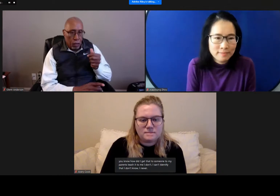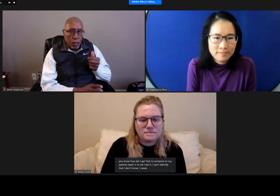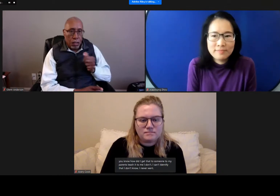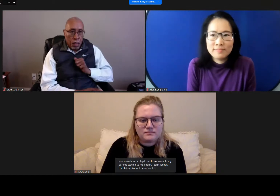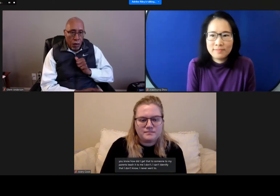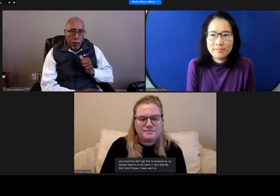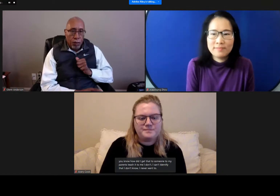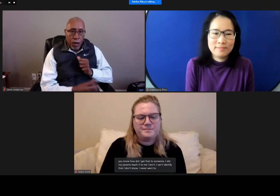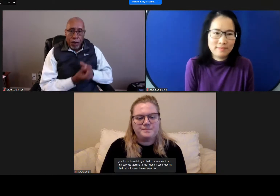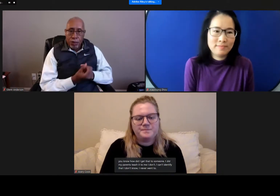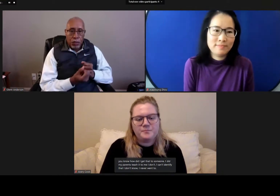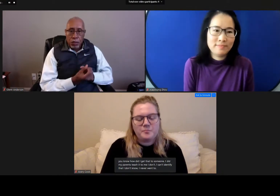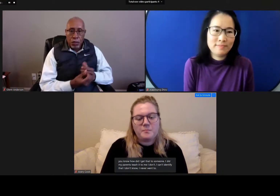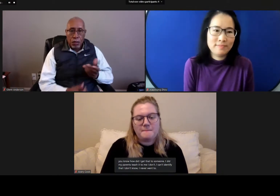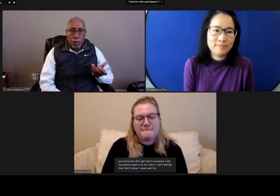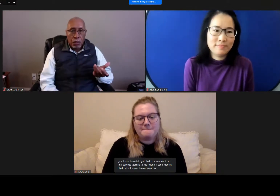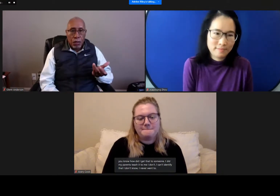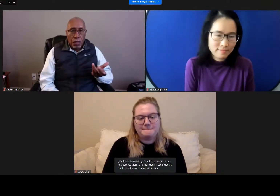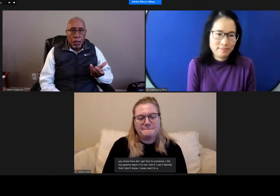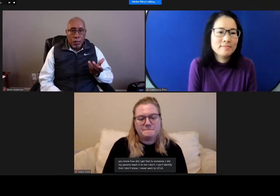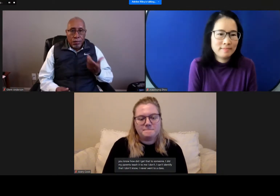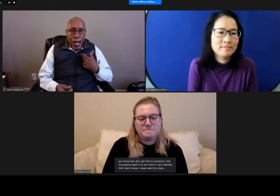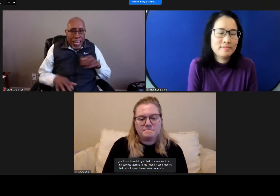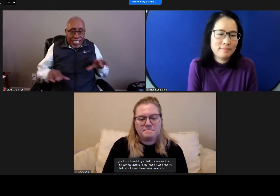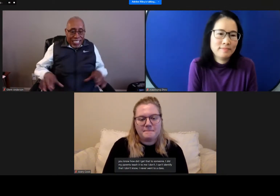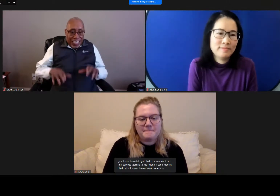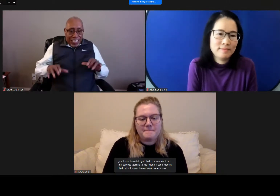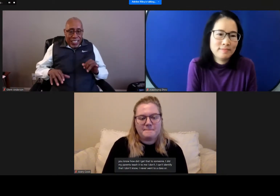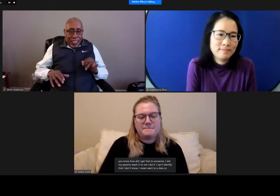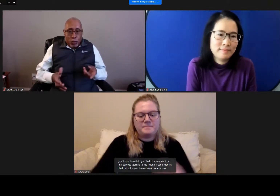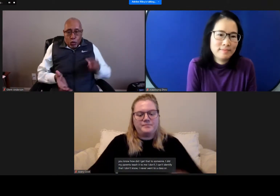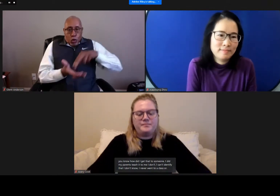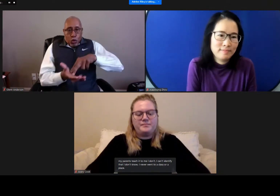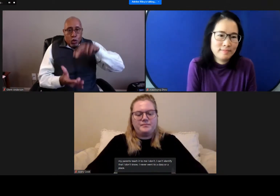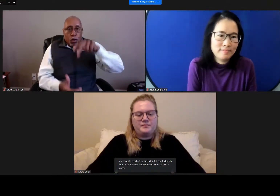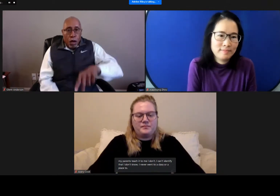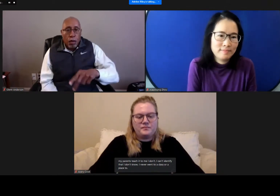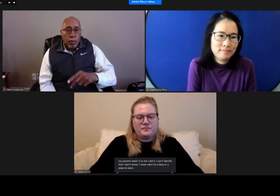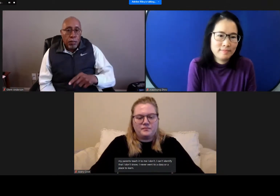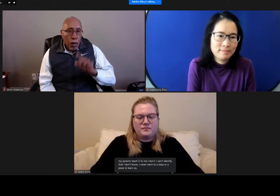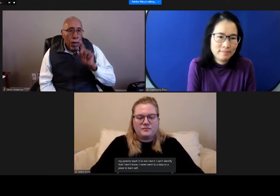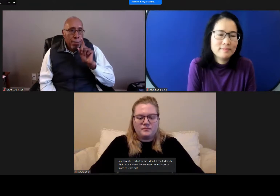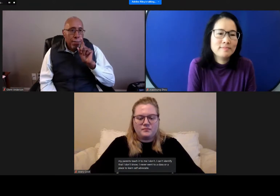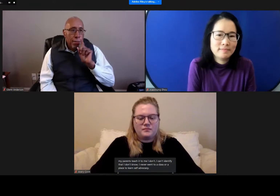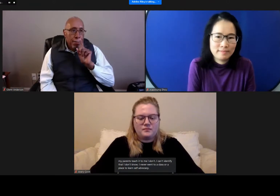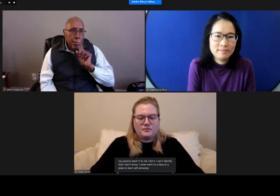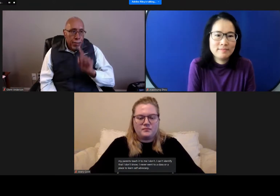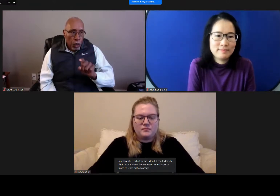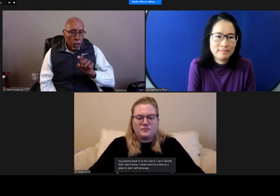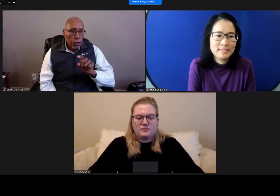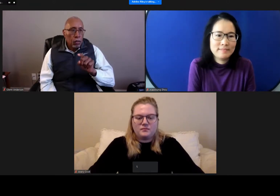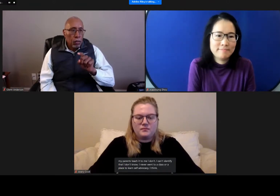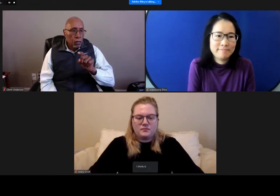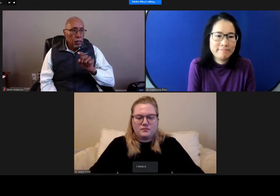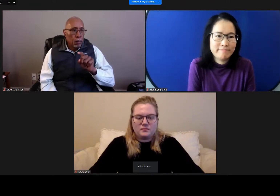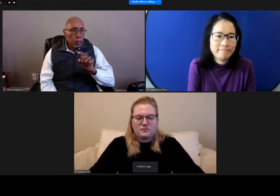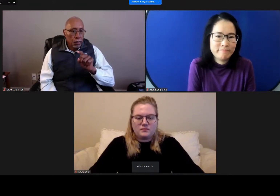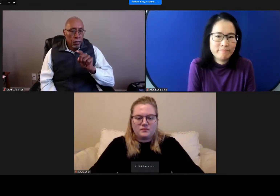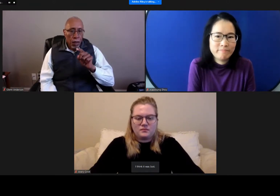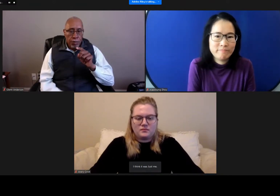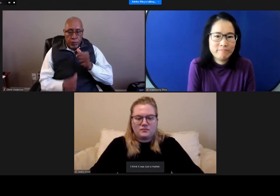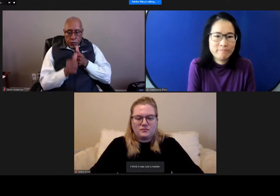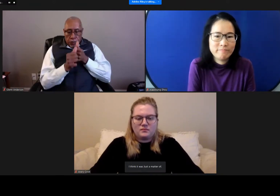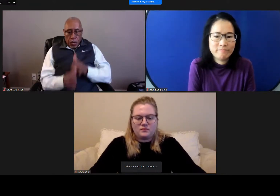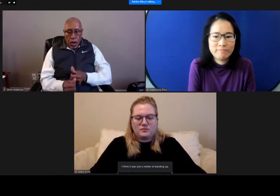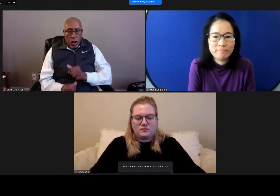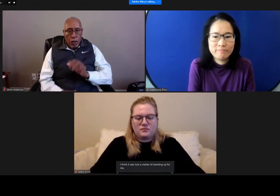went to a class or a place to learn self-advocacy. I think it was just a matter